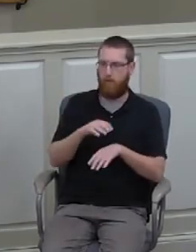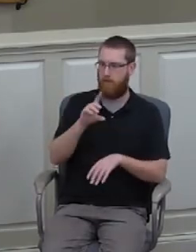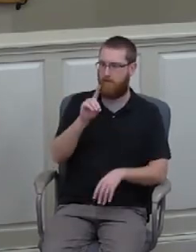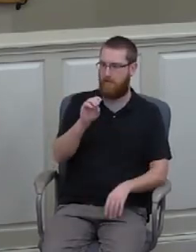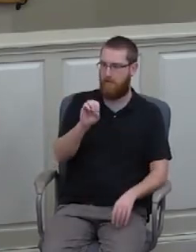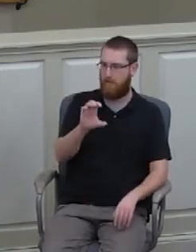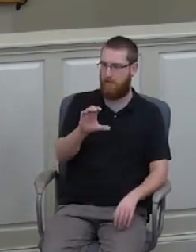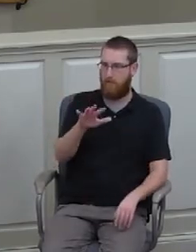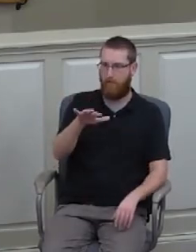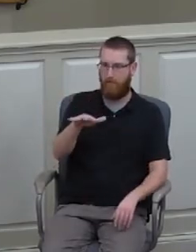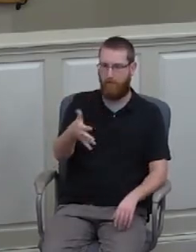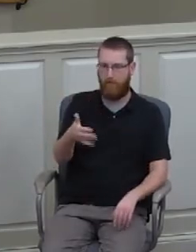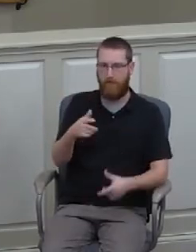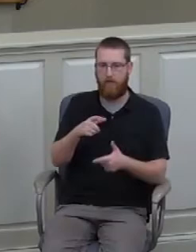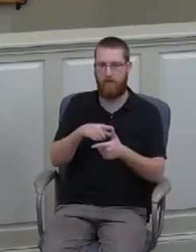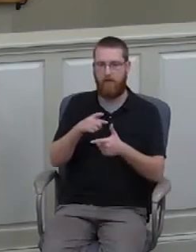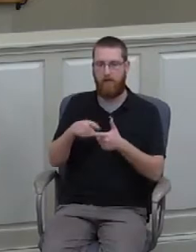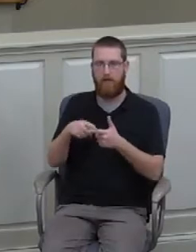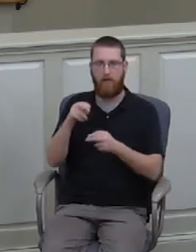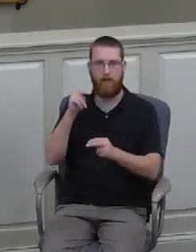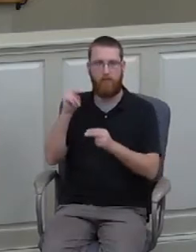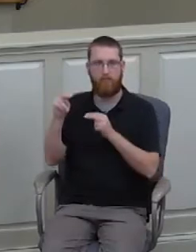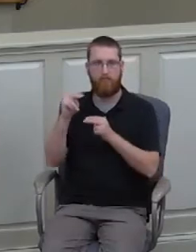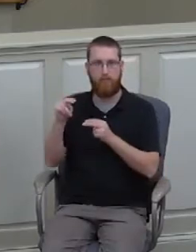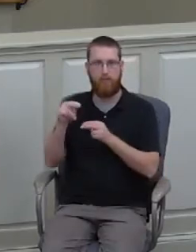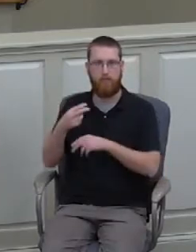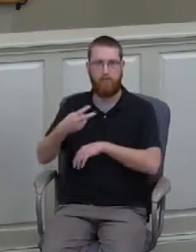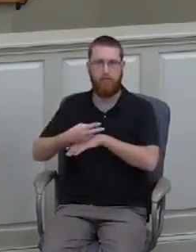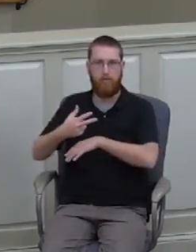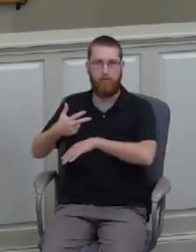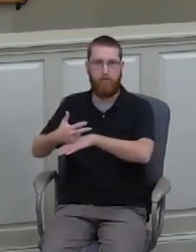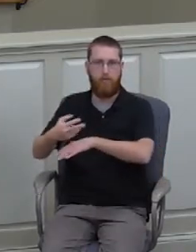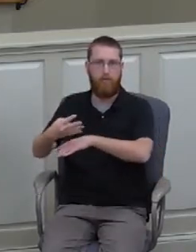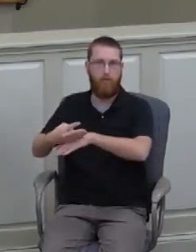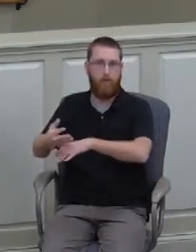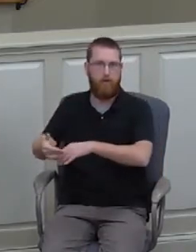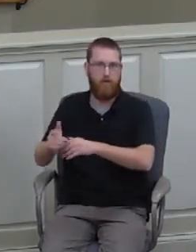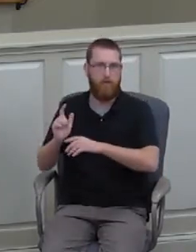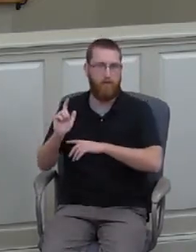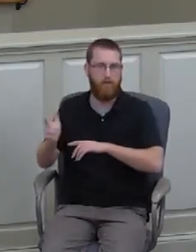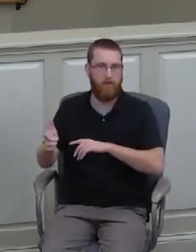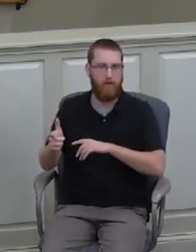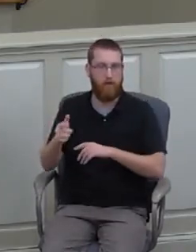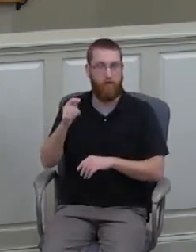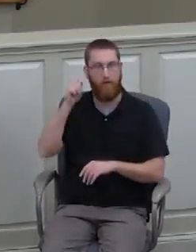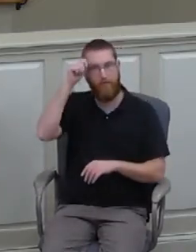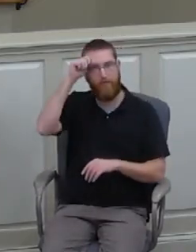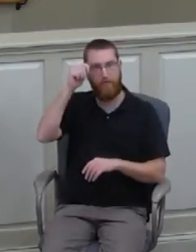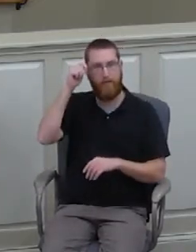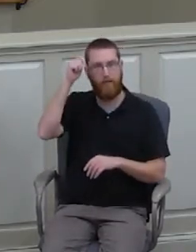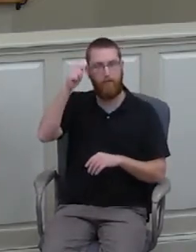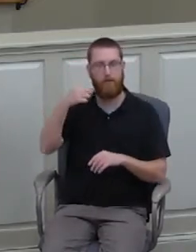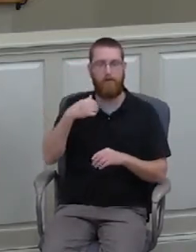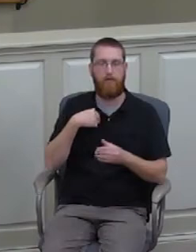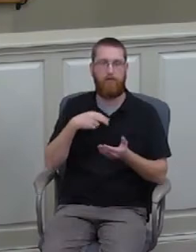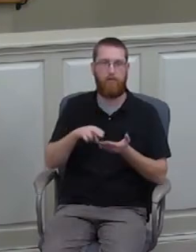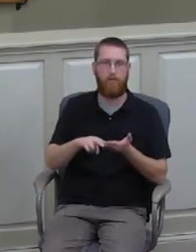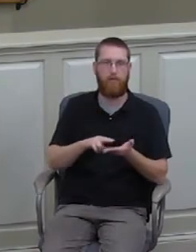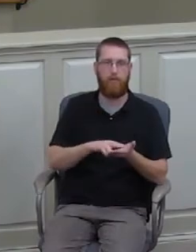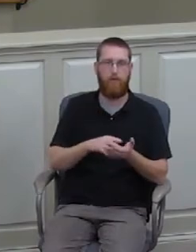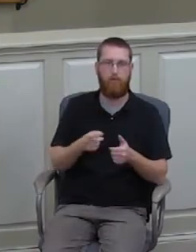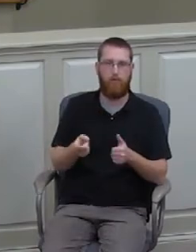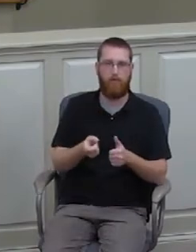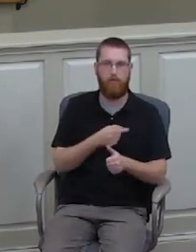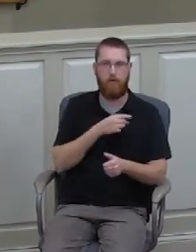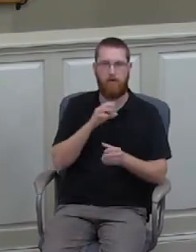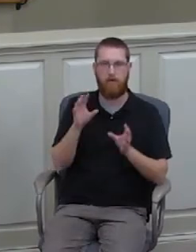and allow us to negotiate the next few days, it's possible at least in theory, that we could have a contract for you at your first meeting